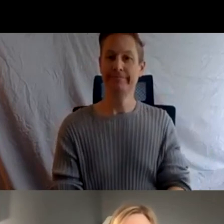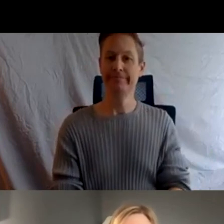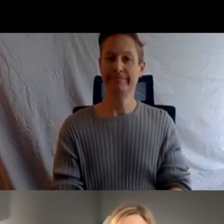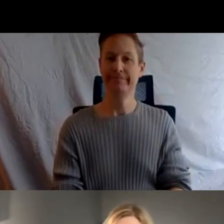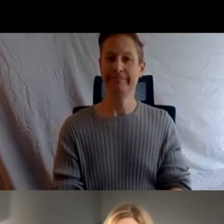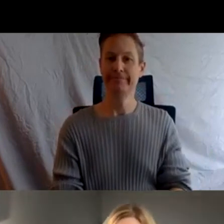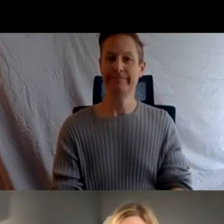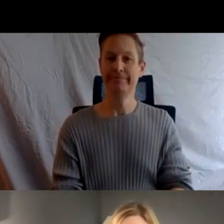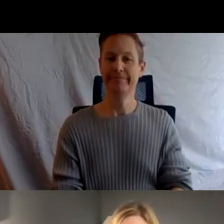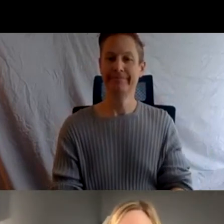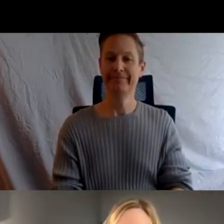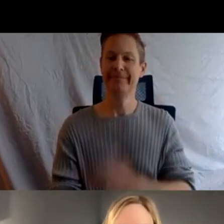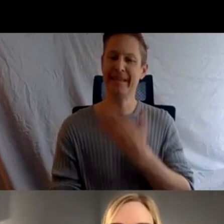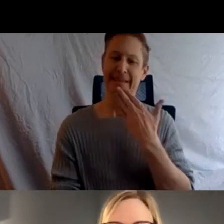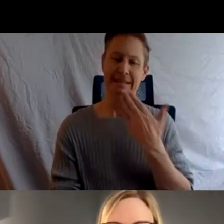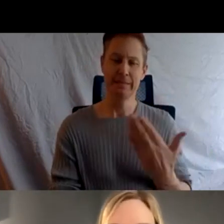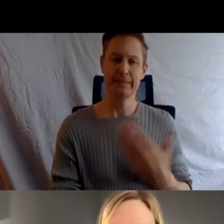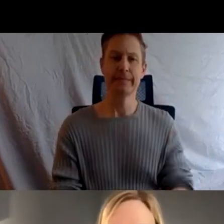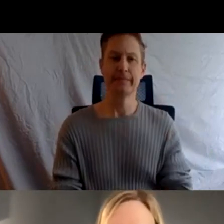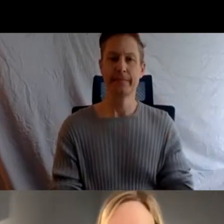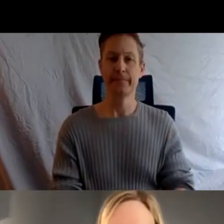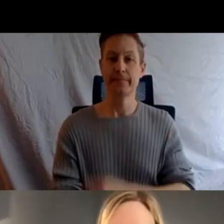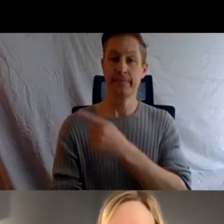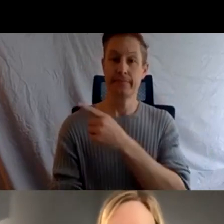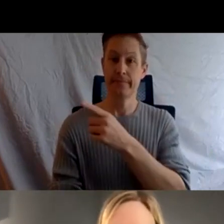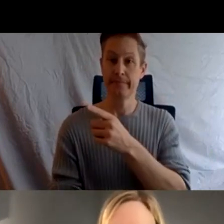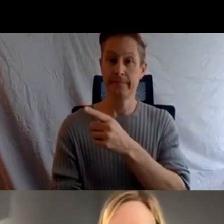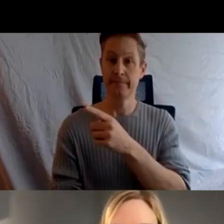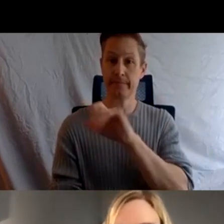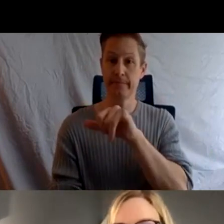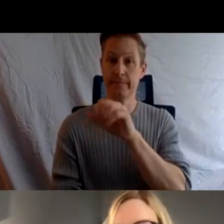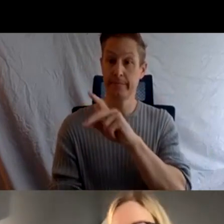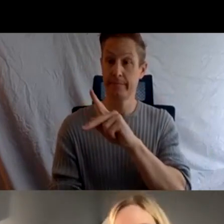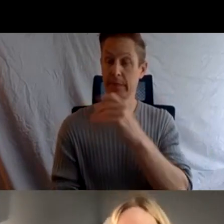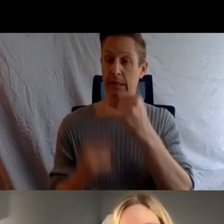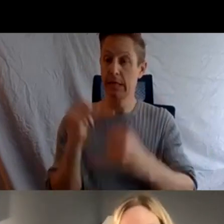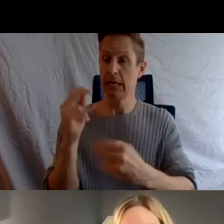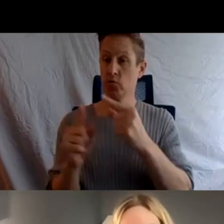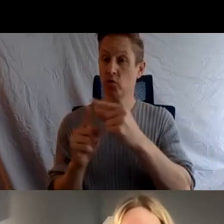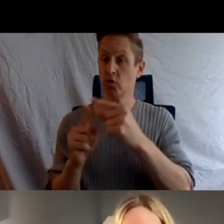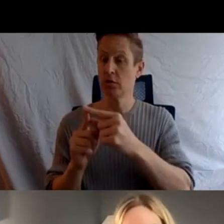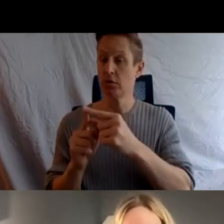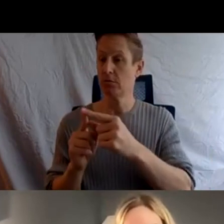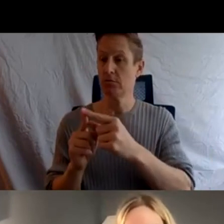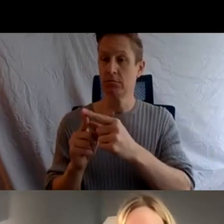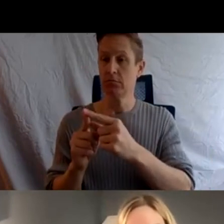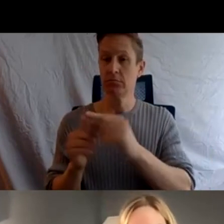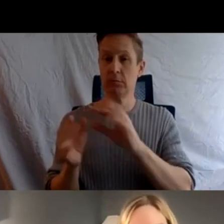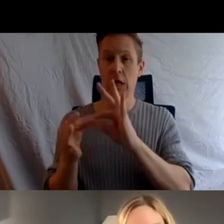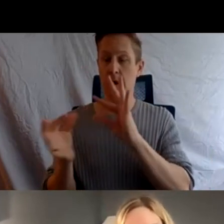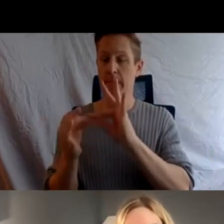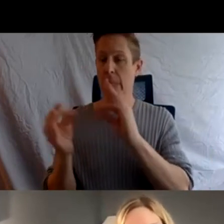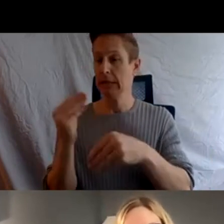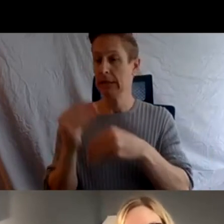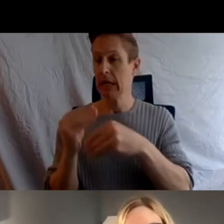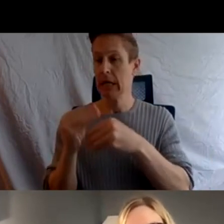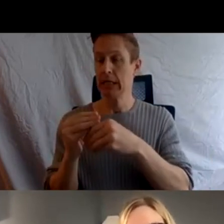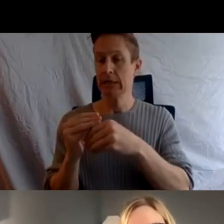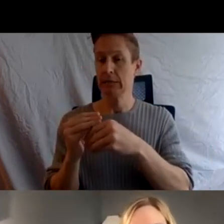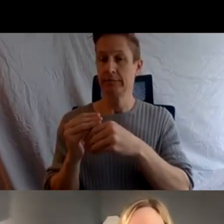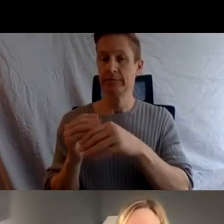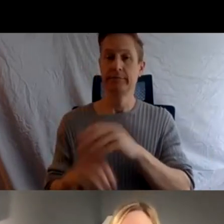Nice. Thank you. How about you, Jack? Any last words or anything you want to say or add before we close